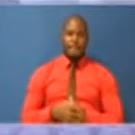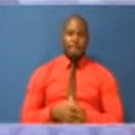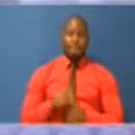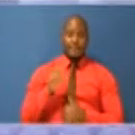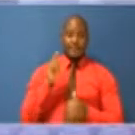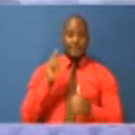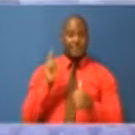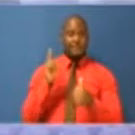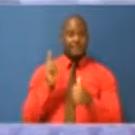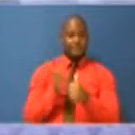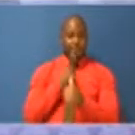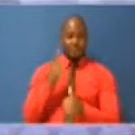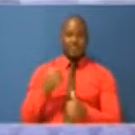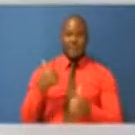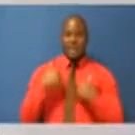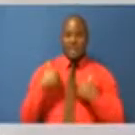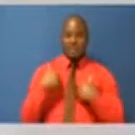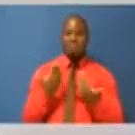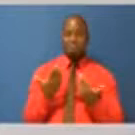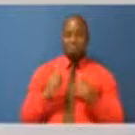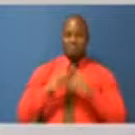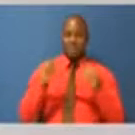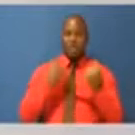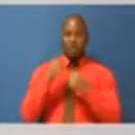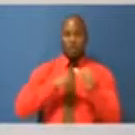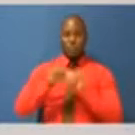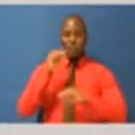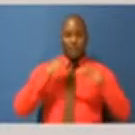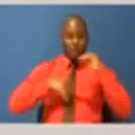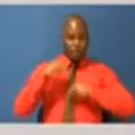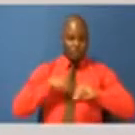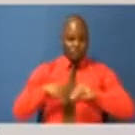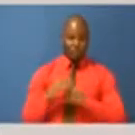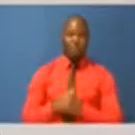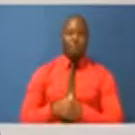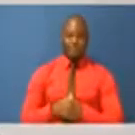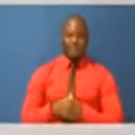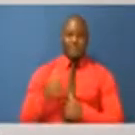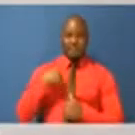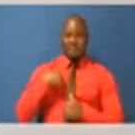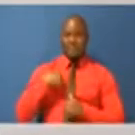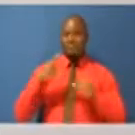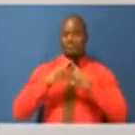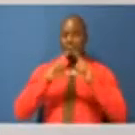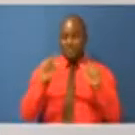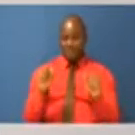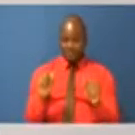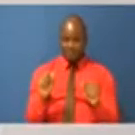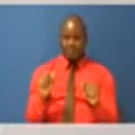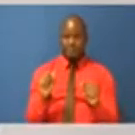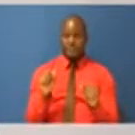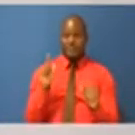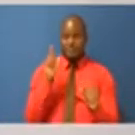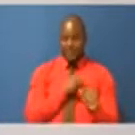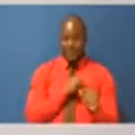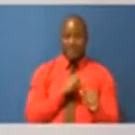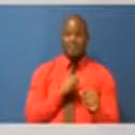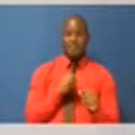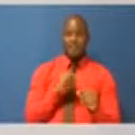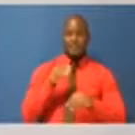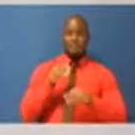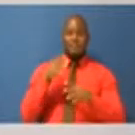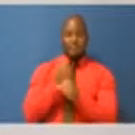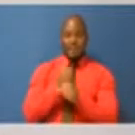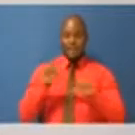first of all if i heard you well you've talked about corruption and i didn't mention that outside